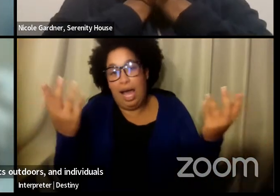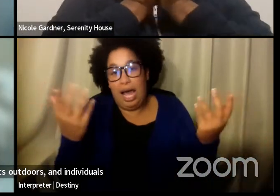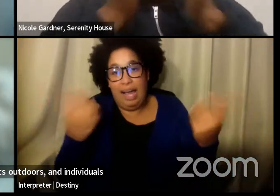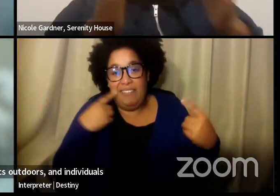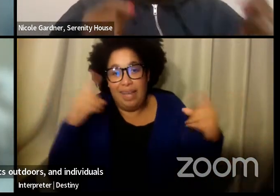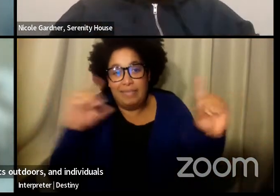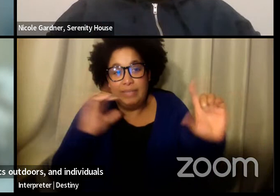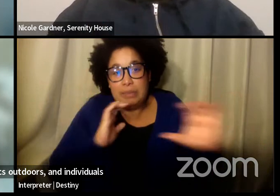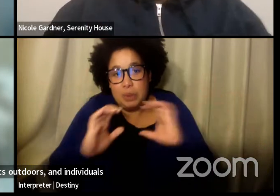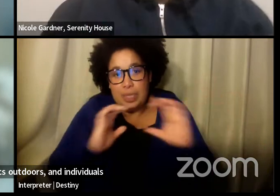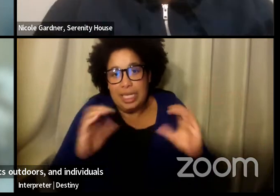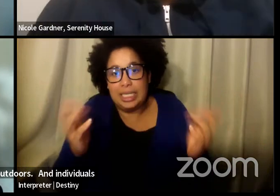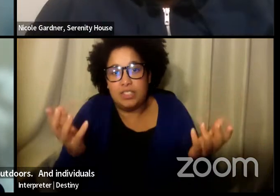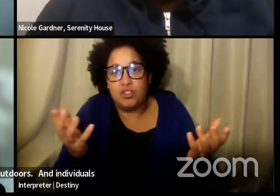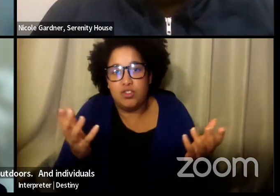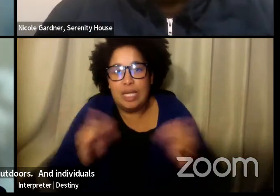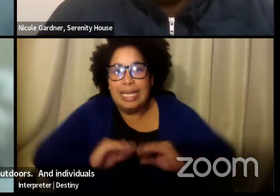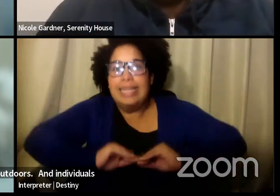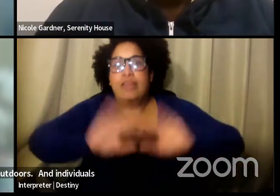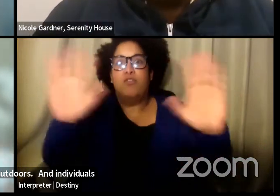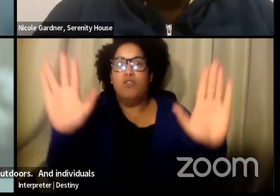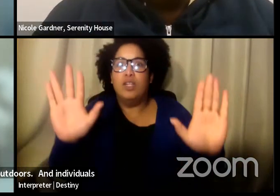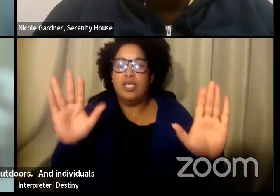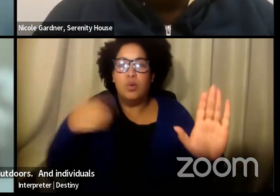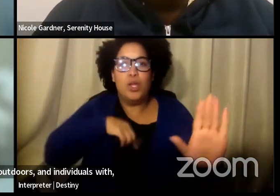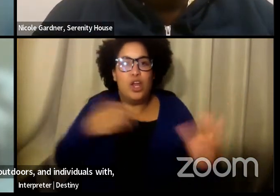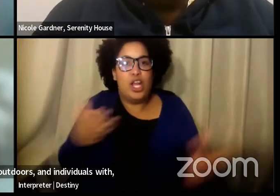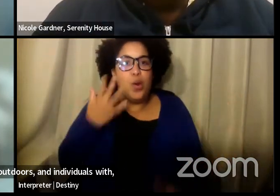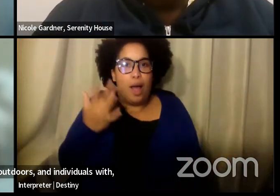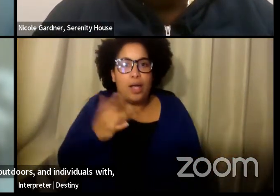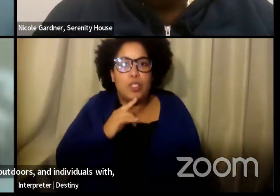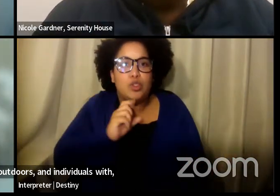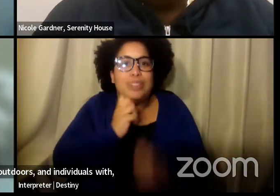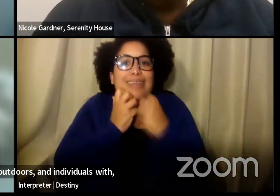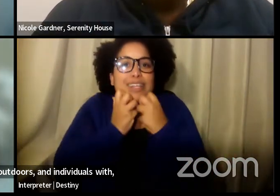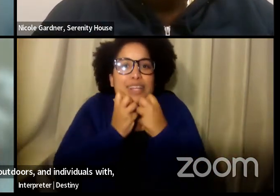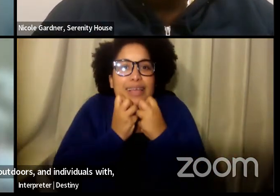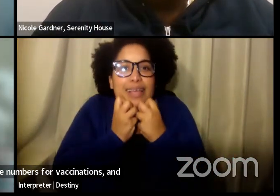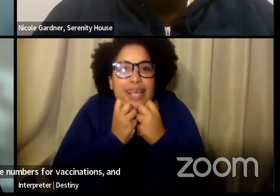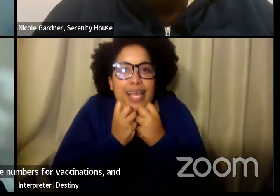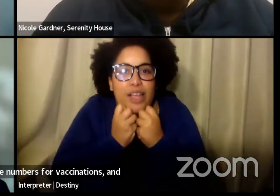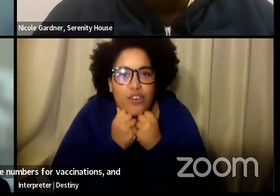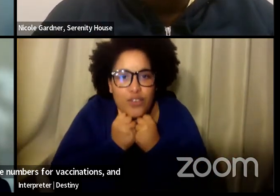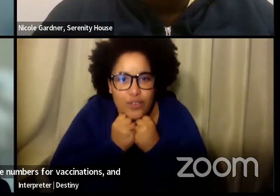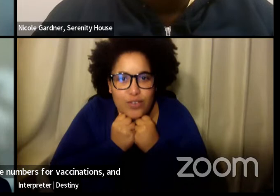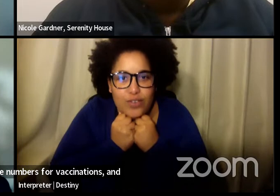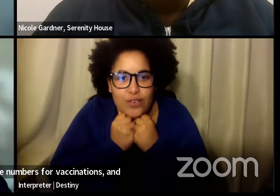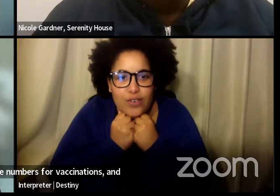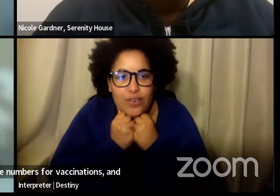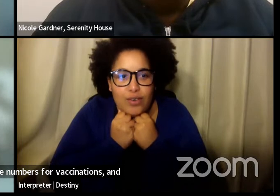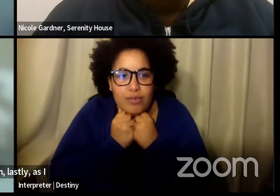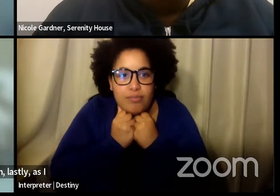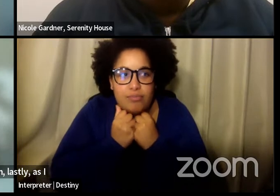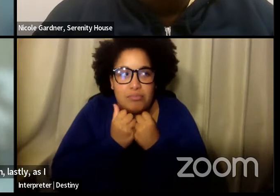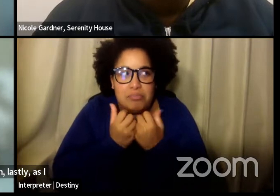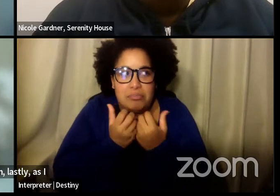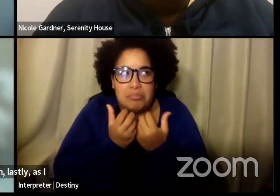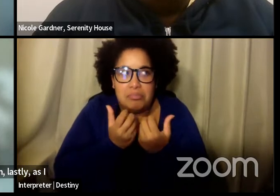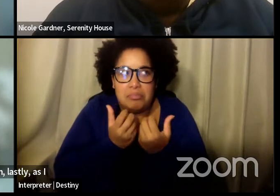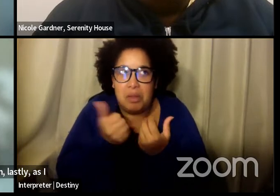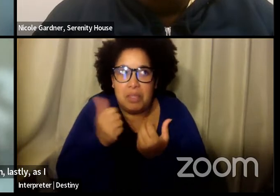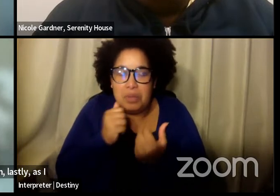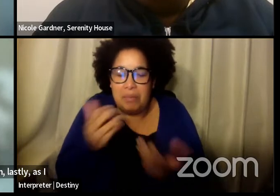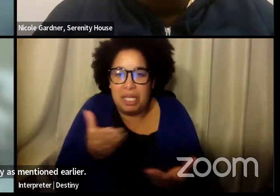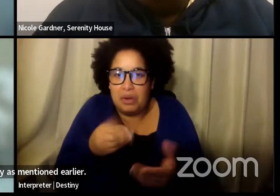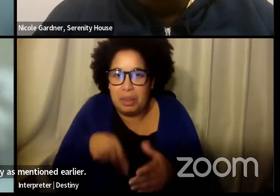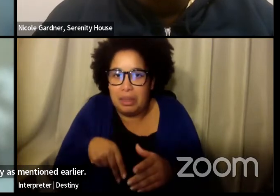effectively communicates very clearly, like, we're here because we actually care, because otherwise we, wouldn't be in this